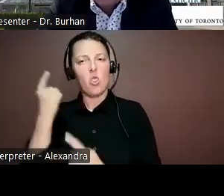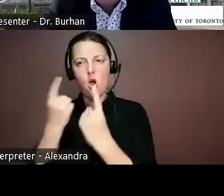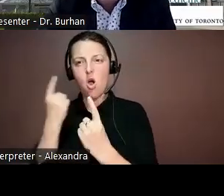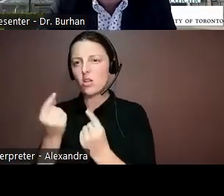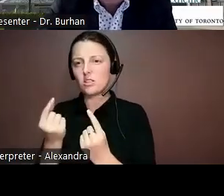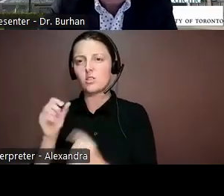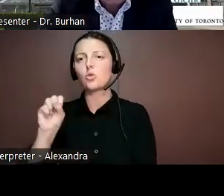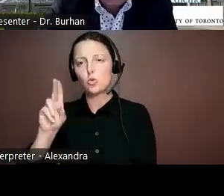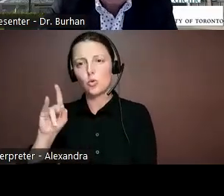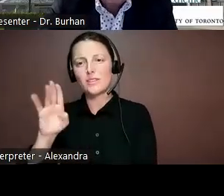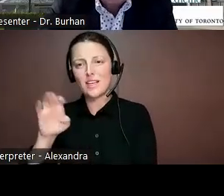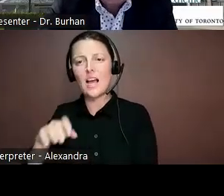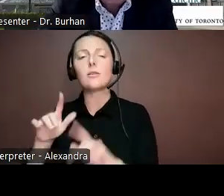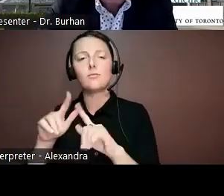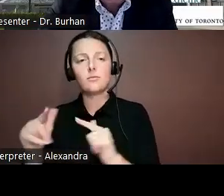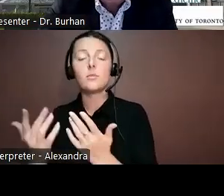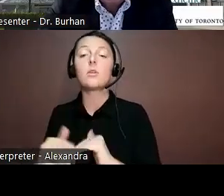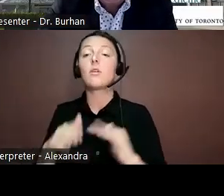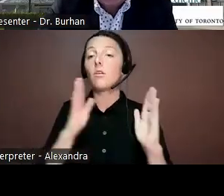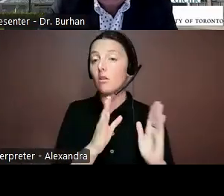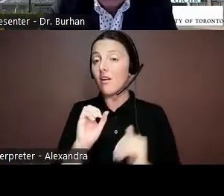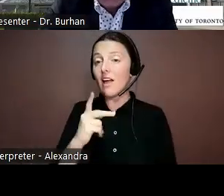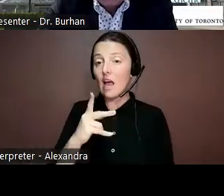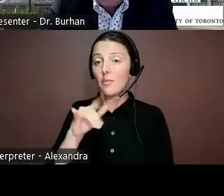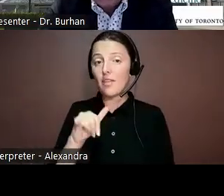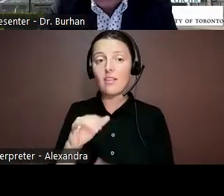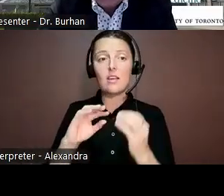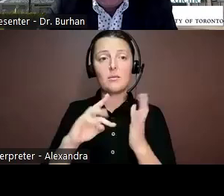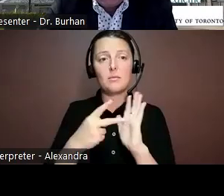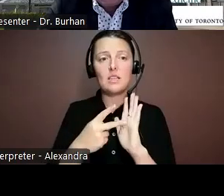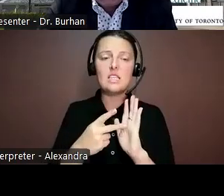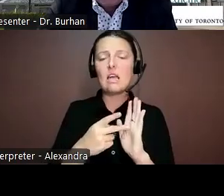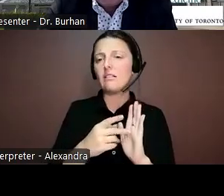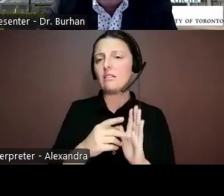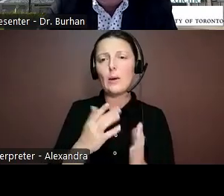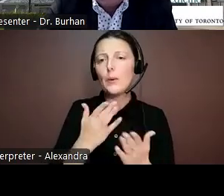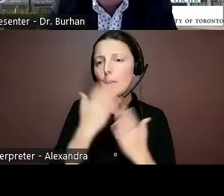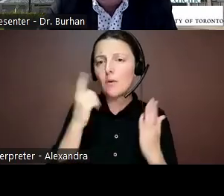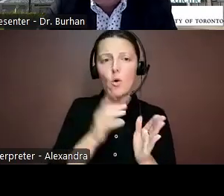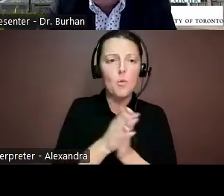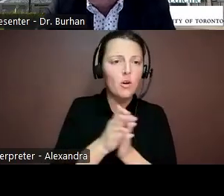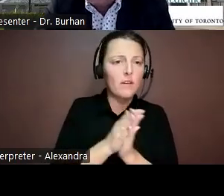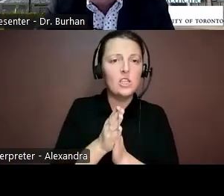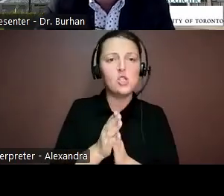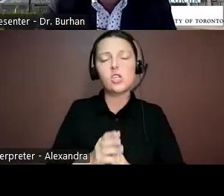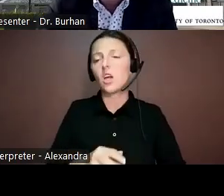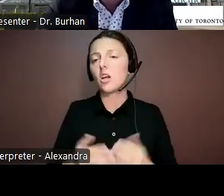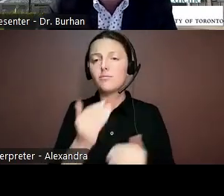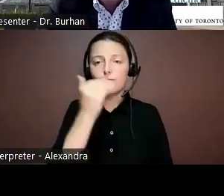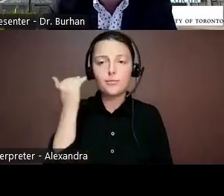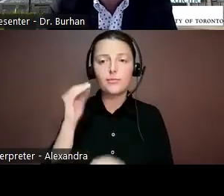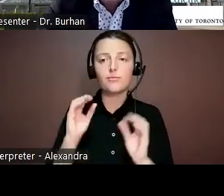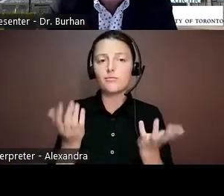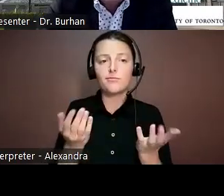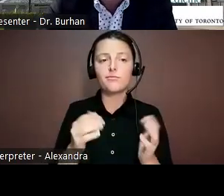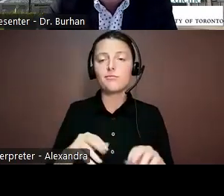lack of emotion, so lack of motivation, initiation, indifference. But in between, I mean, they can overlap enough to make it difficult to distinguish. So